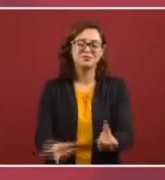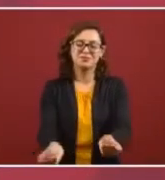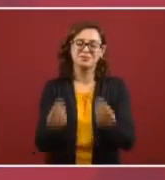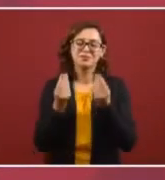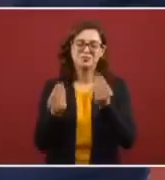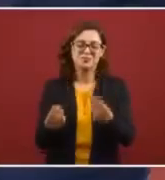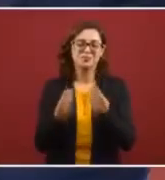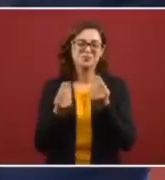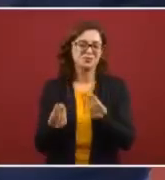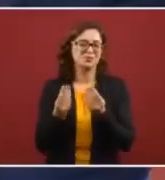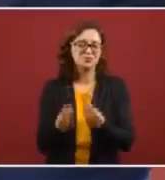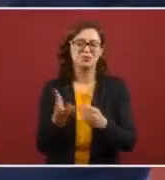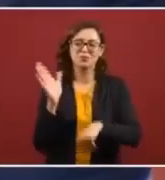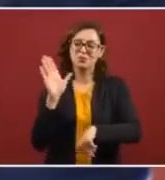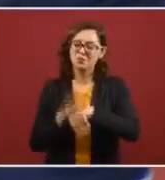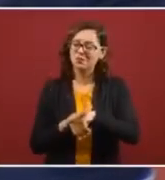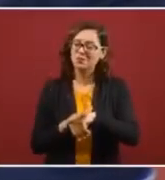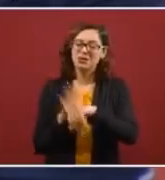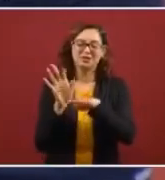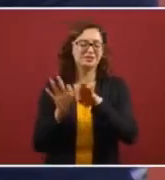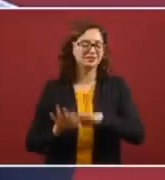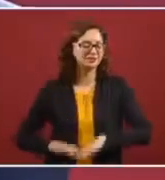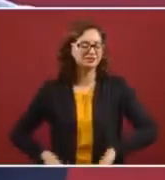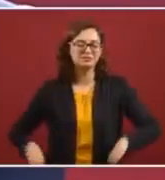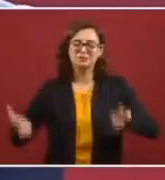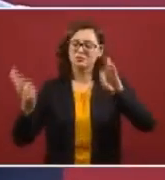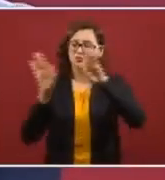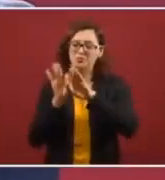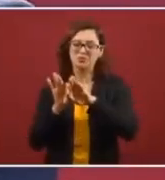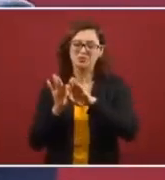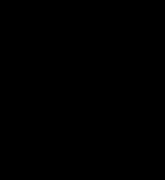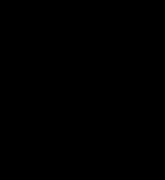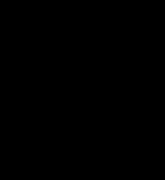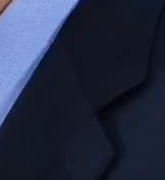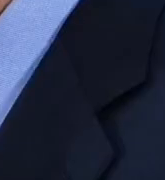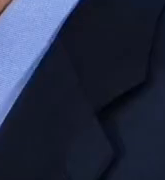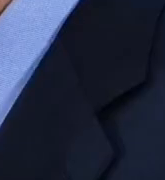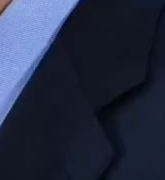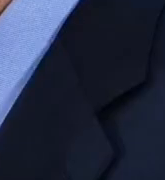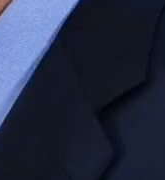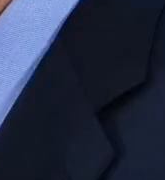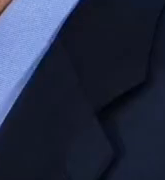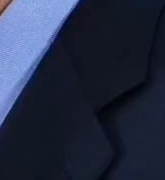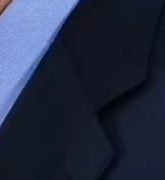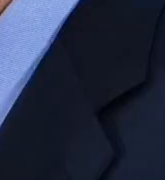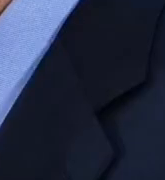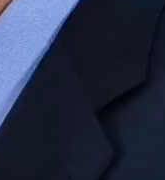which has so much more to do than a bad moment.